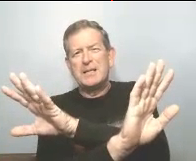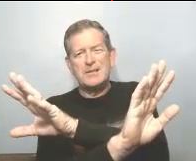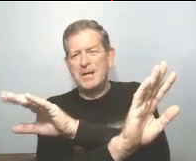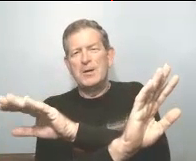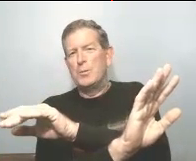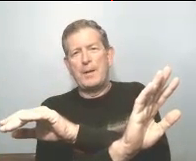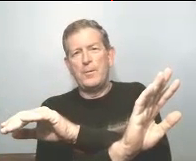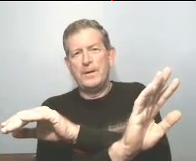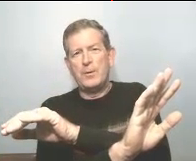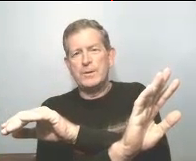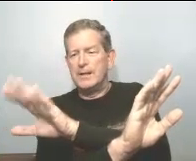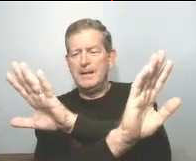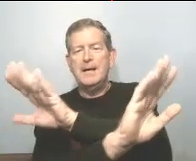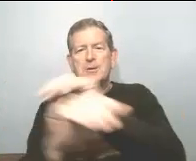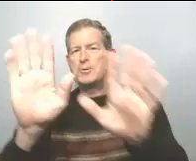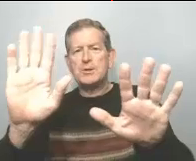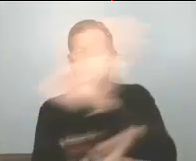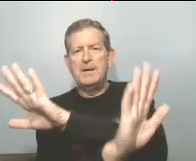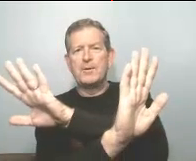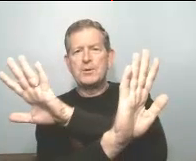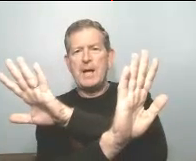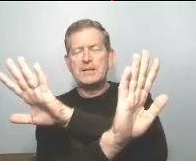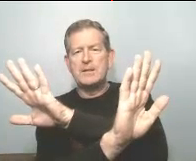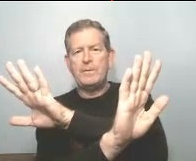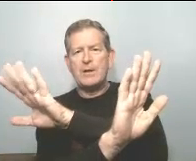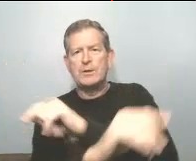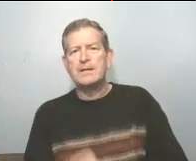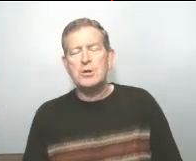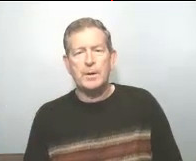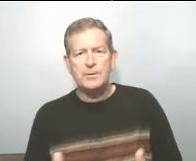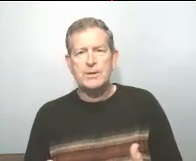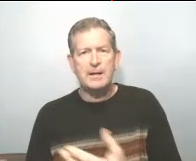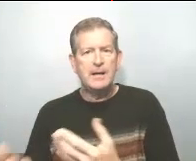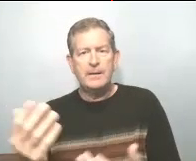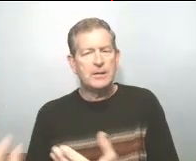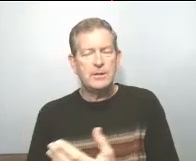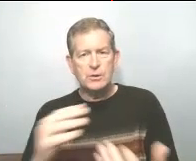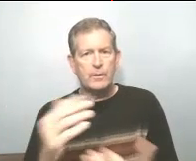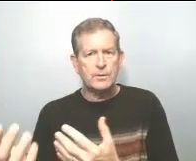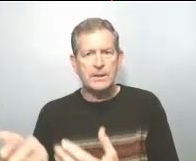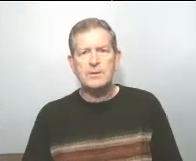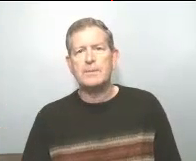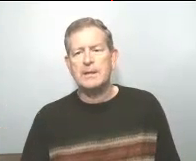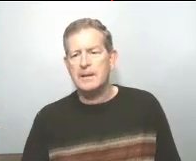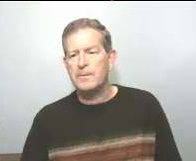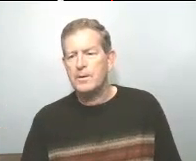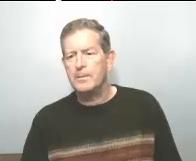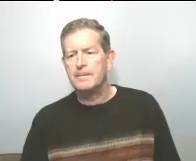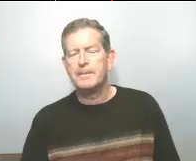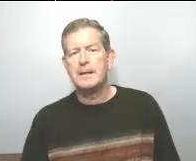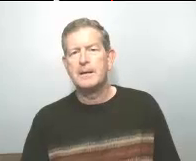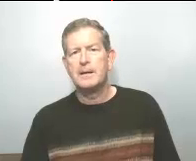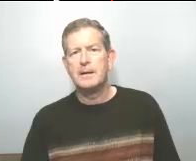taking a test, you probably won't feel like whistling. And so just invert your hands in this fashion, and the teacher will understand that you're reversing the subject and the